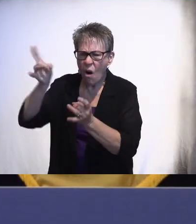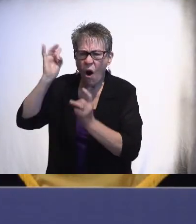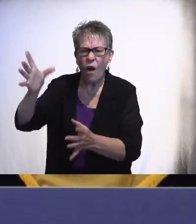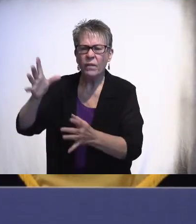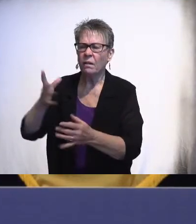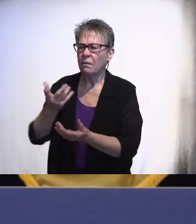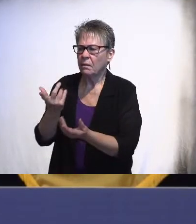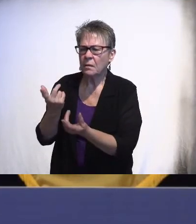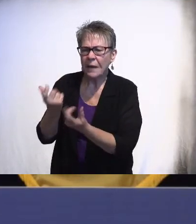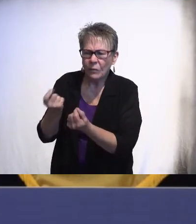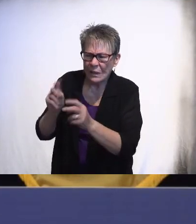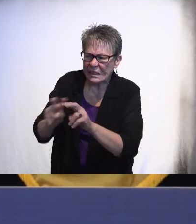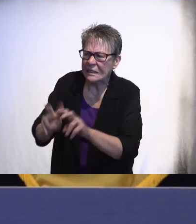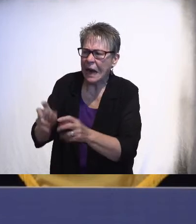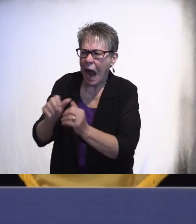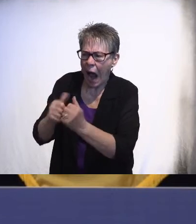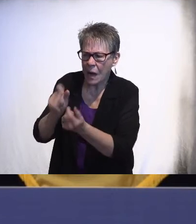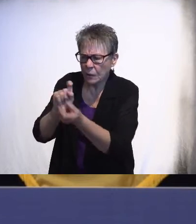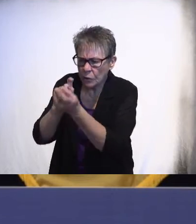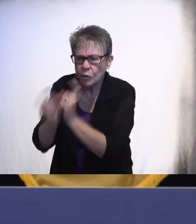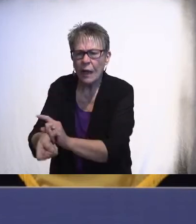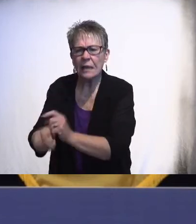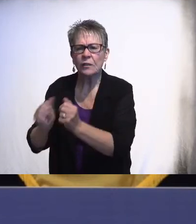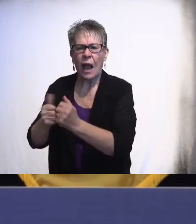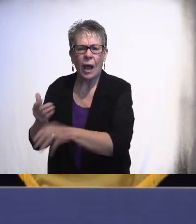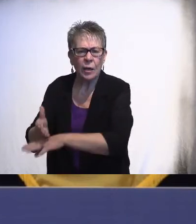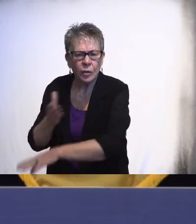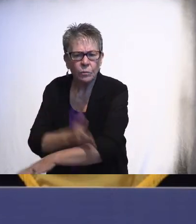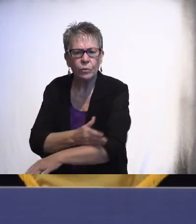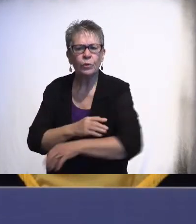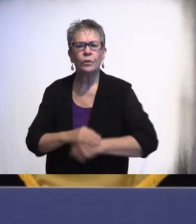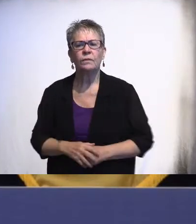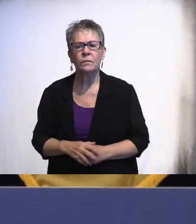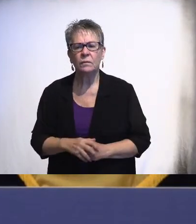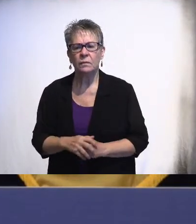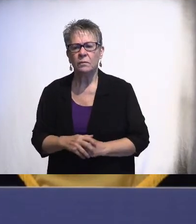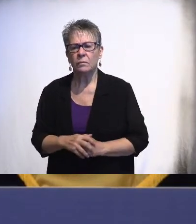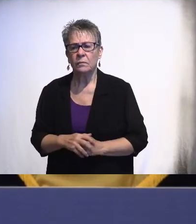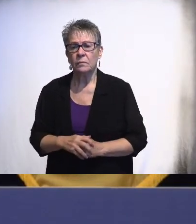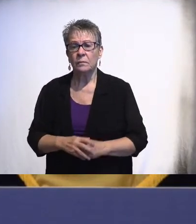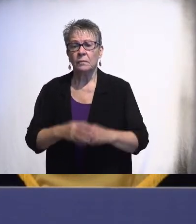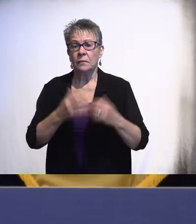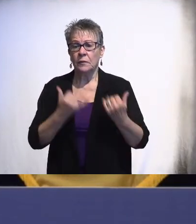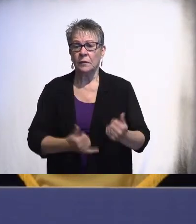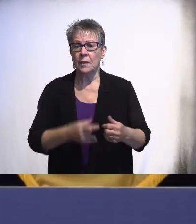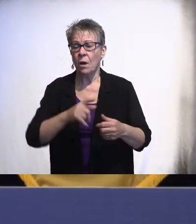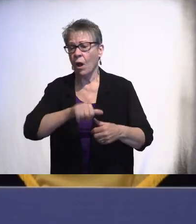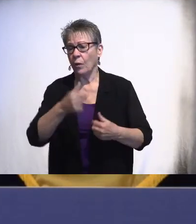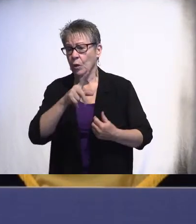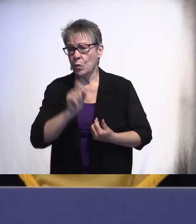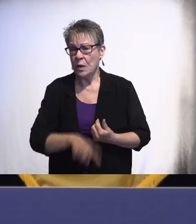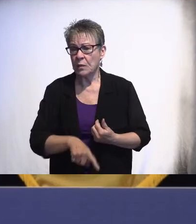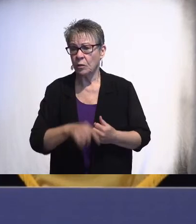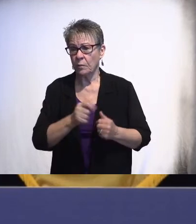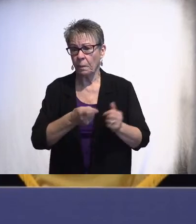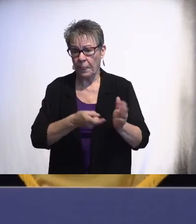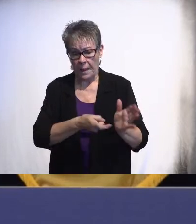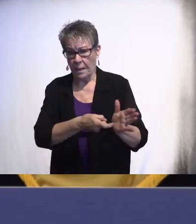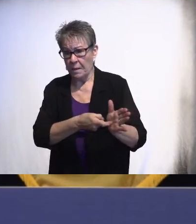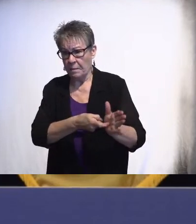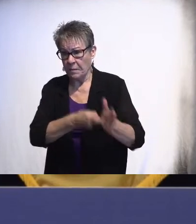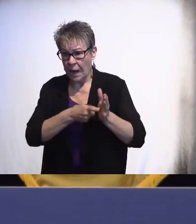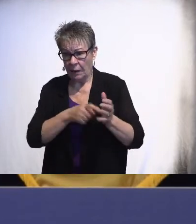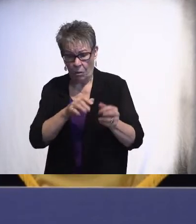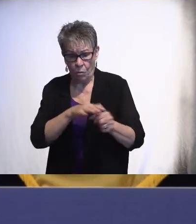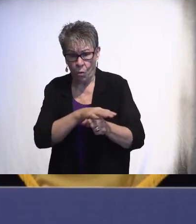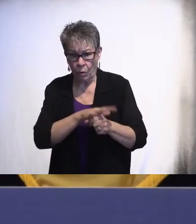mandating a district is not part of this. Allowing a district is part of it. And that's the way we want to, that's we think the right